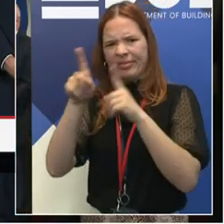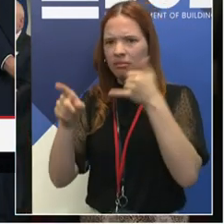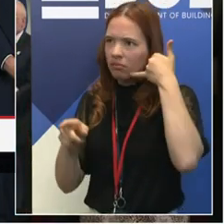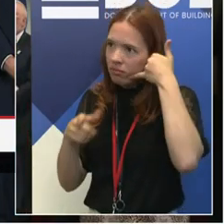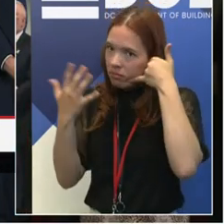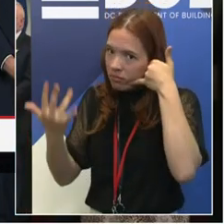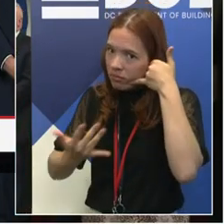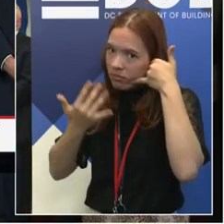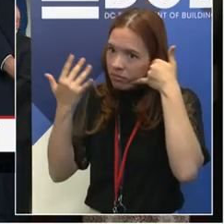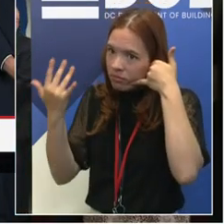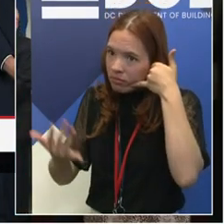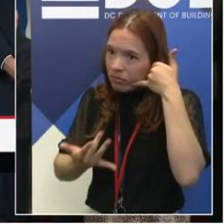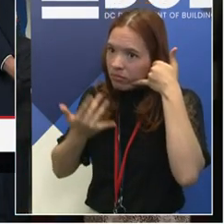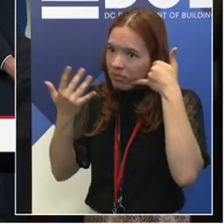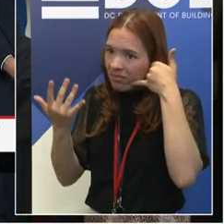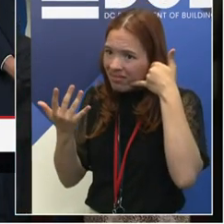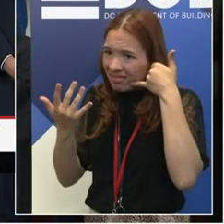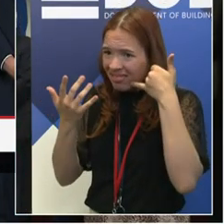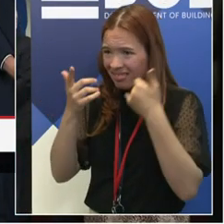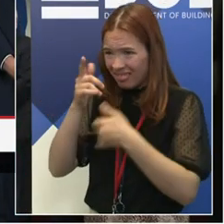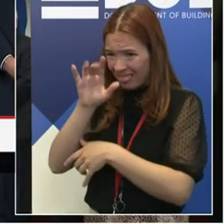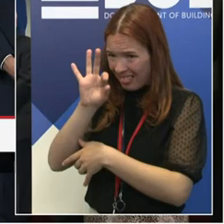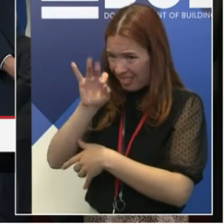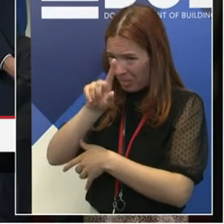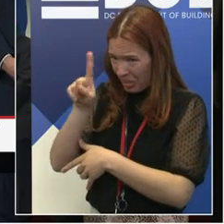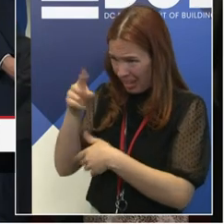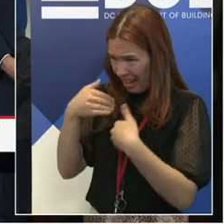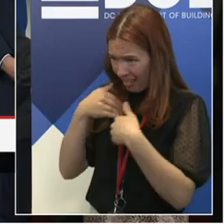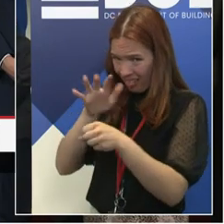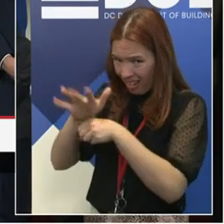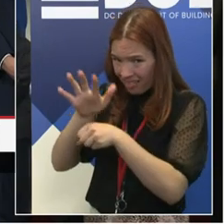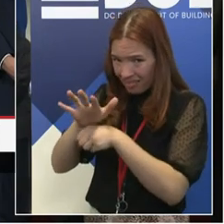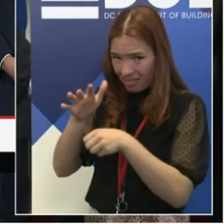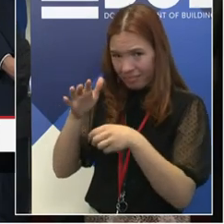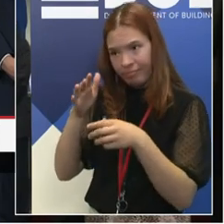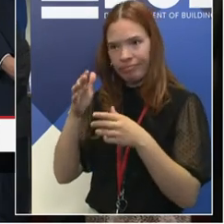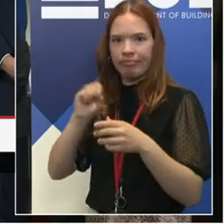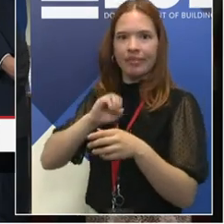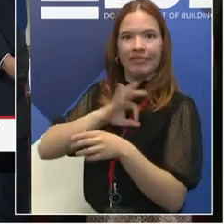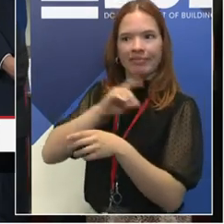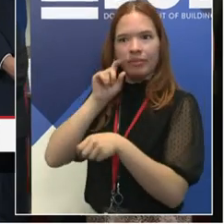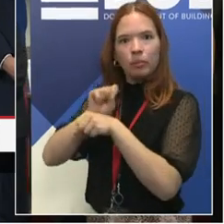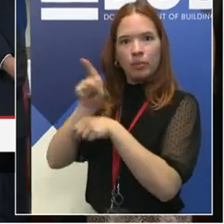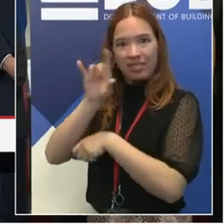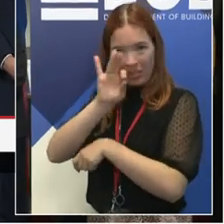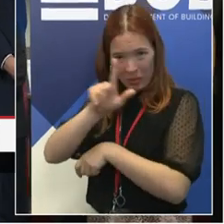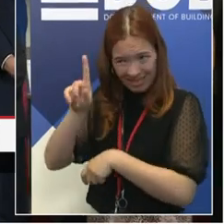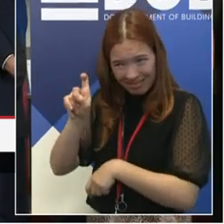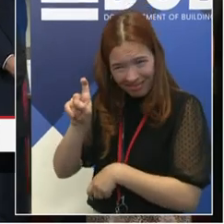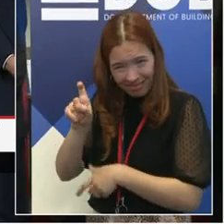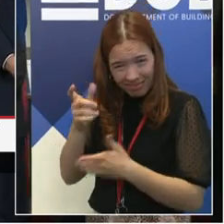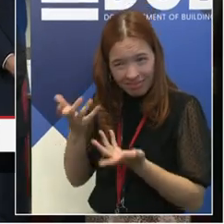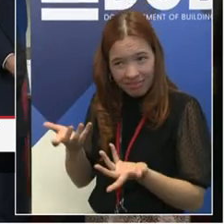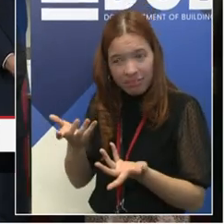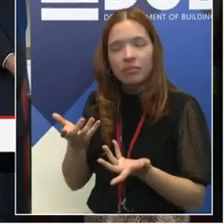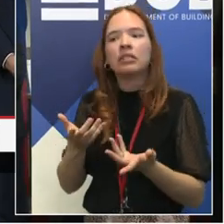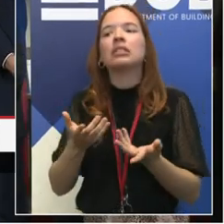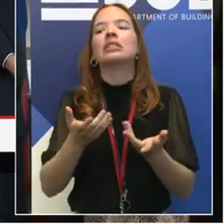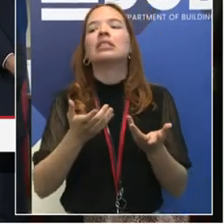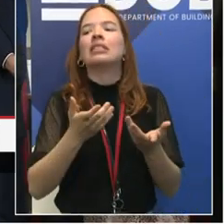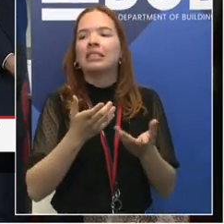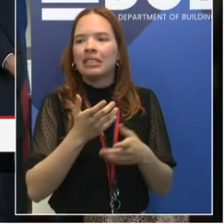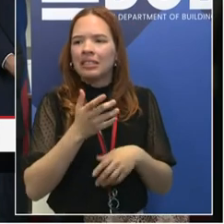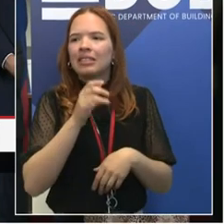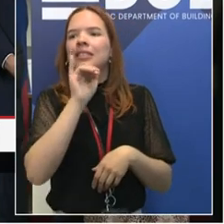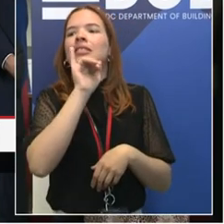particularly in the middle of the night where calls are coming in? You asked me a specific question. I don't have the specifics on that, so I'd